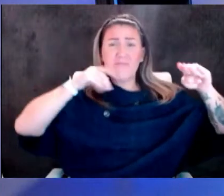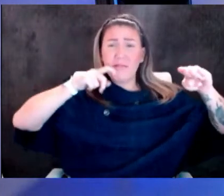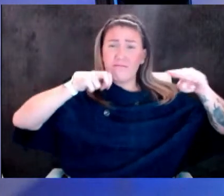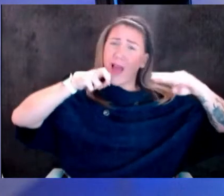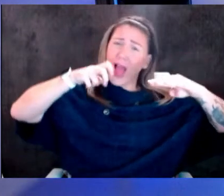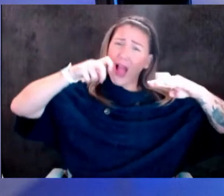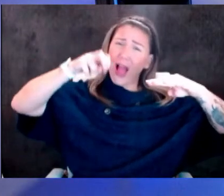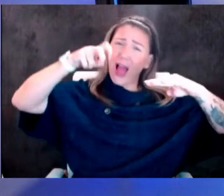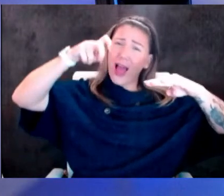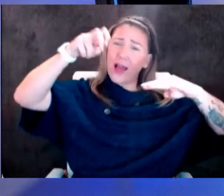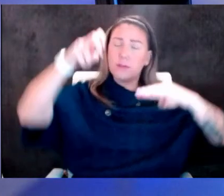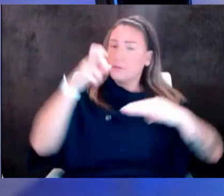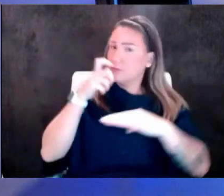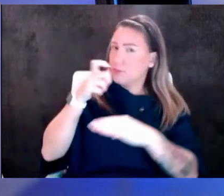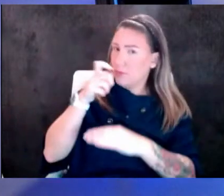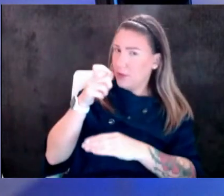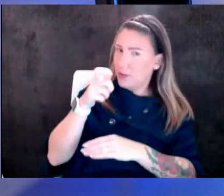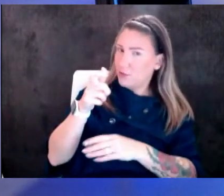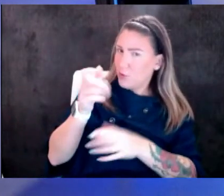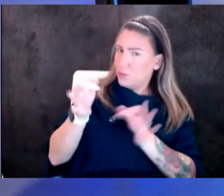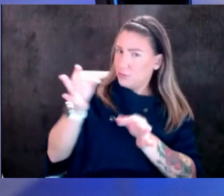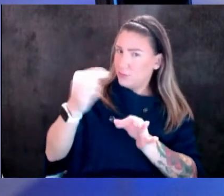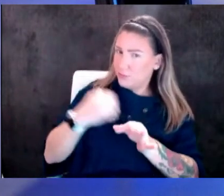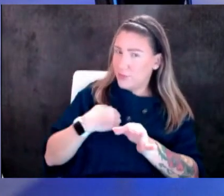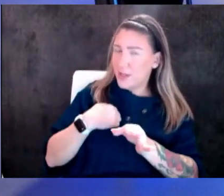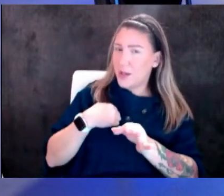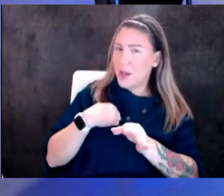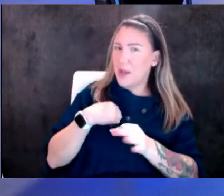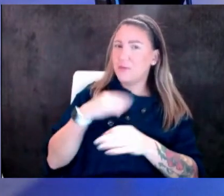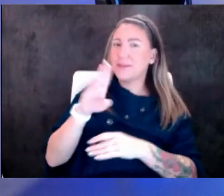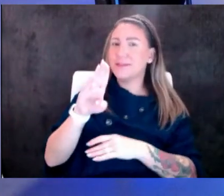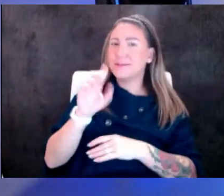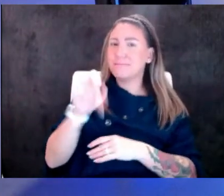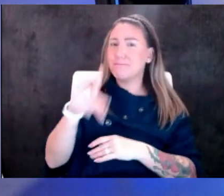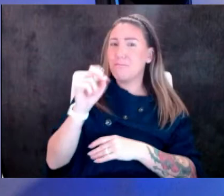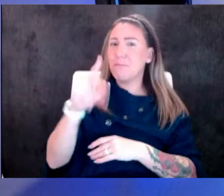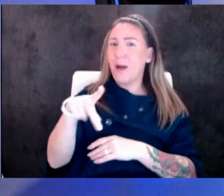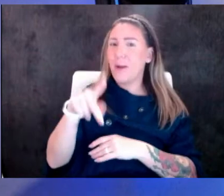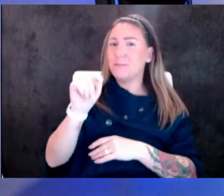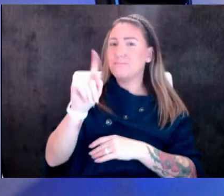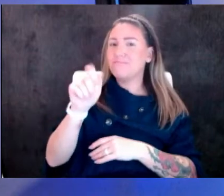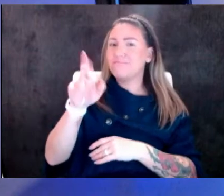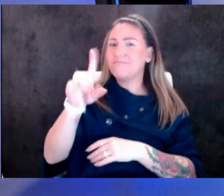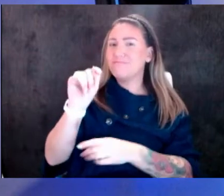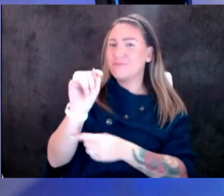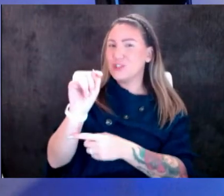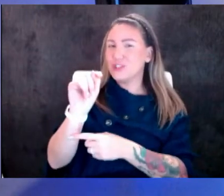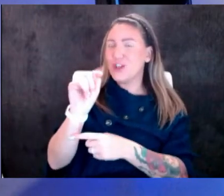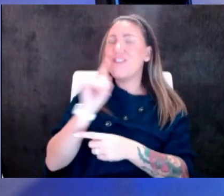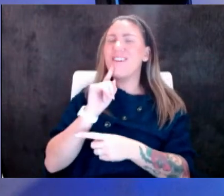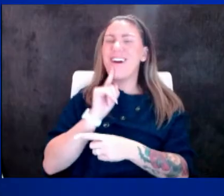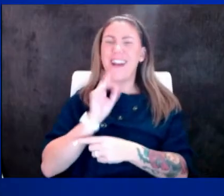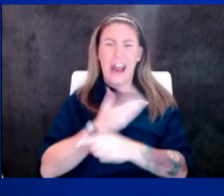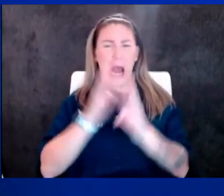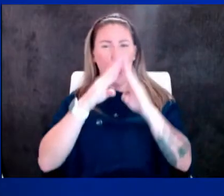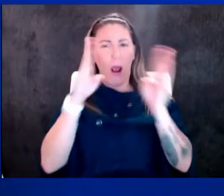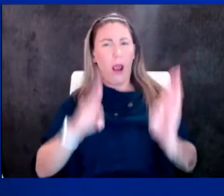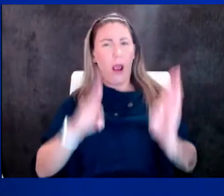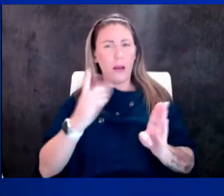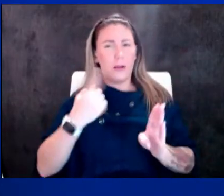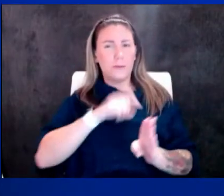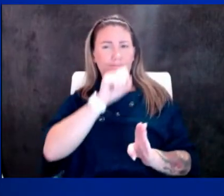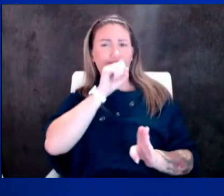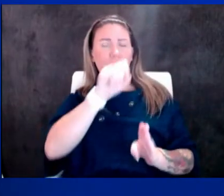don't judge me here, a Pop-Tart, and because that was a staple in my household, and our household, and then was on